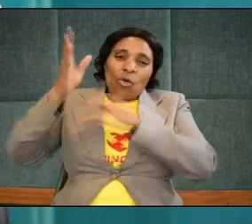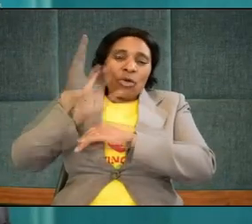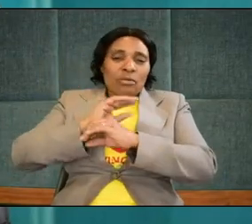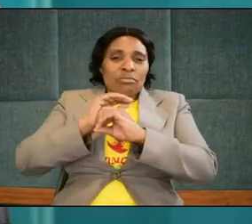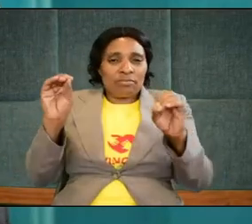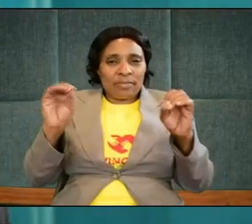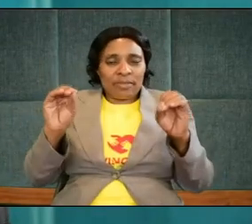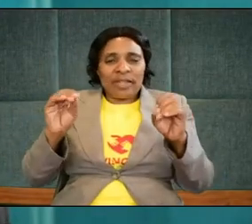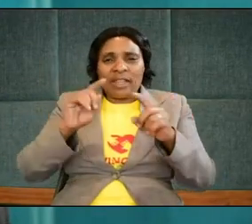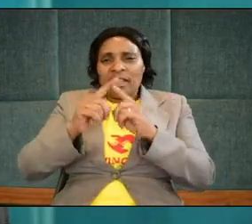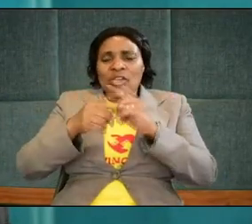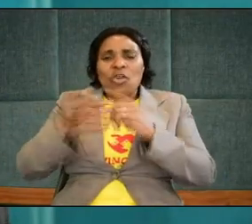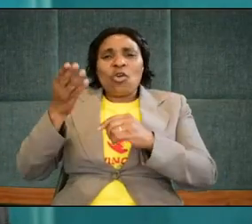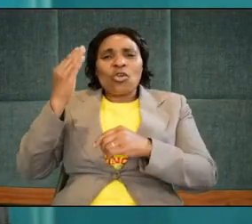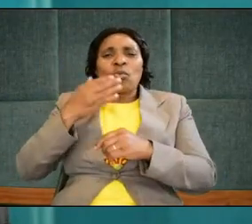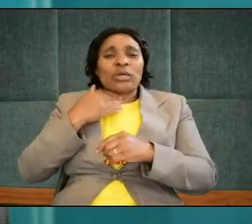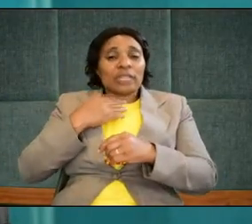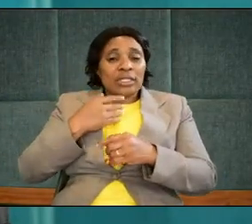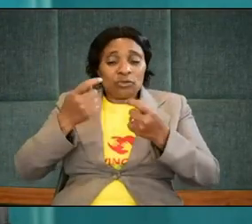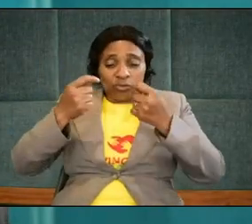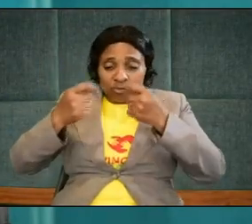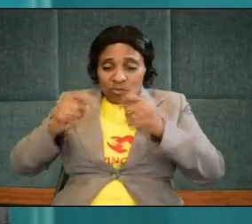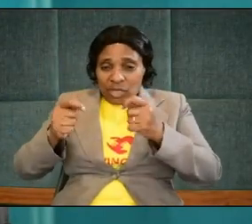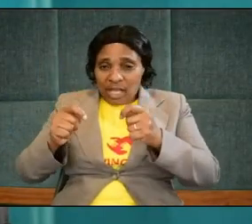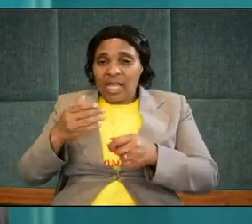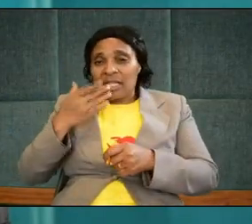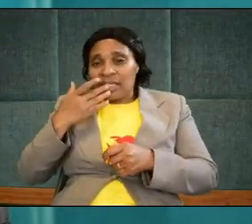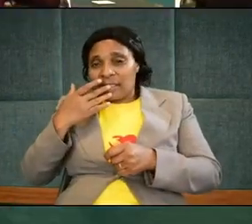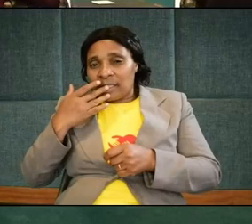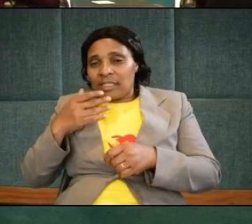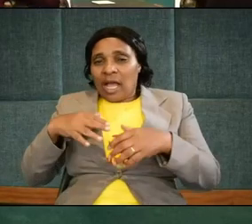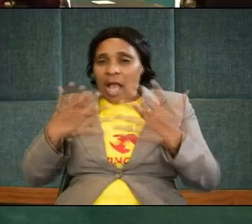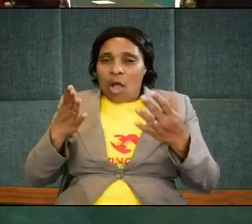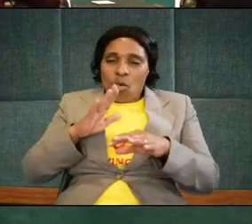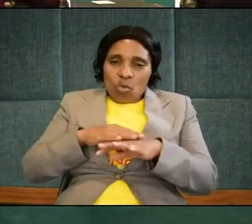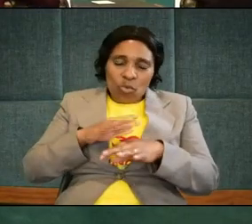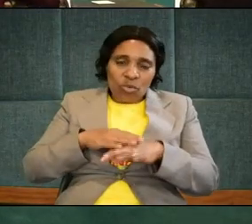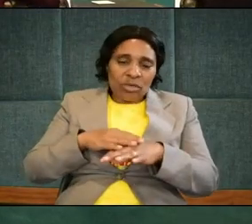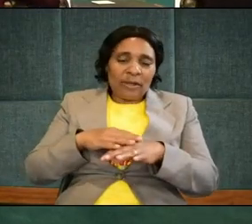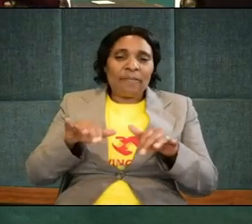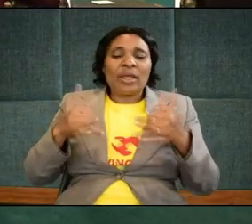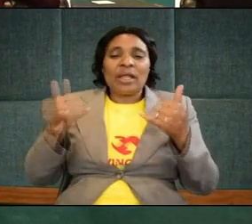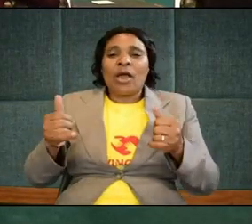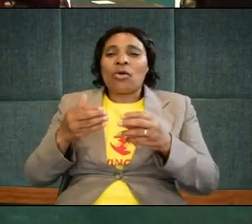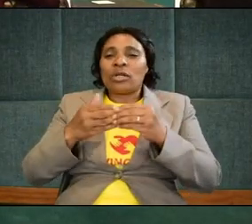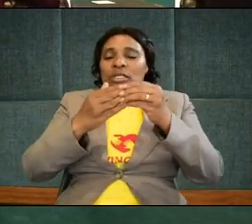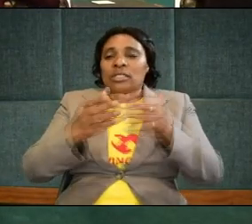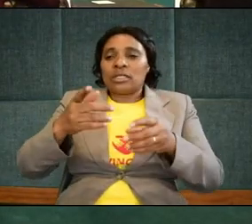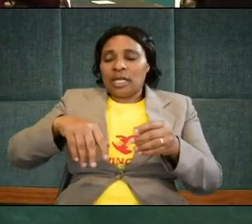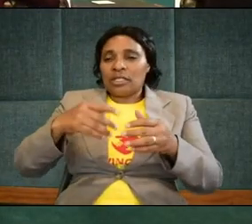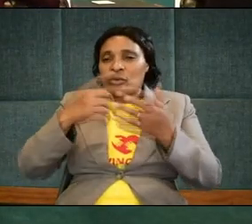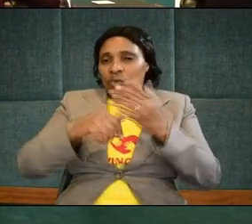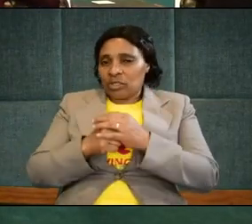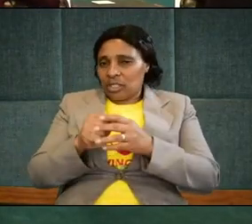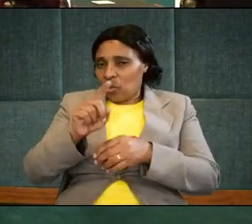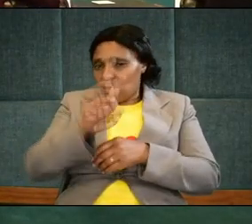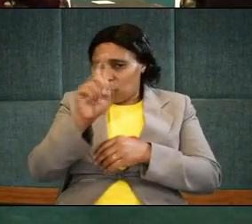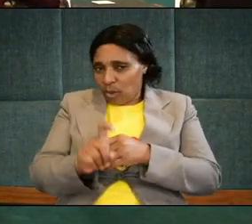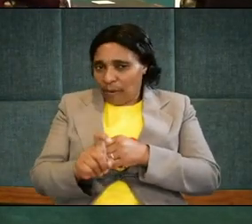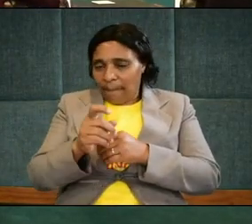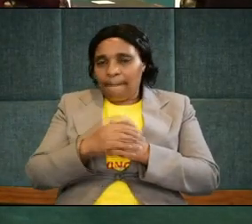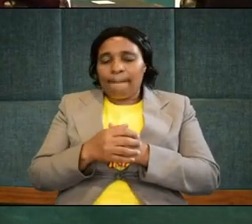us to taste and see that he is good, not to test him. Okay, now this leads us to like the final set of